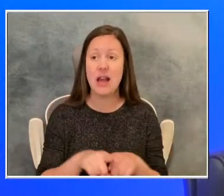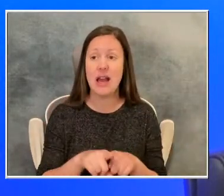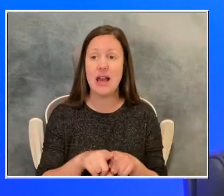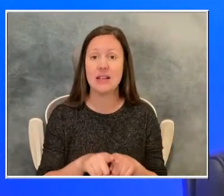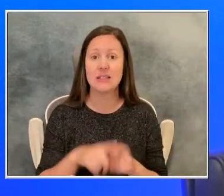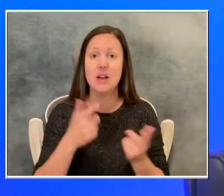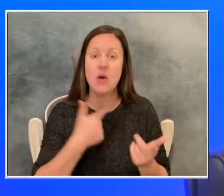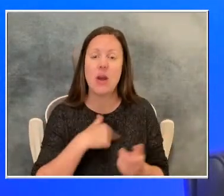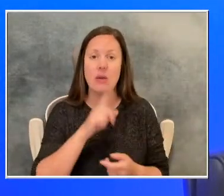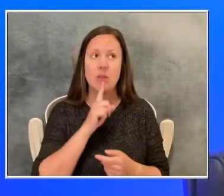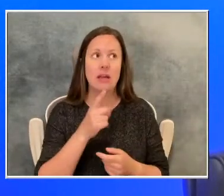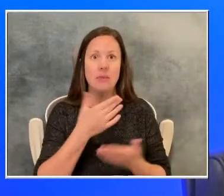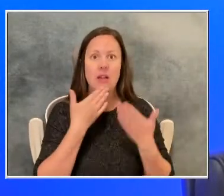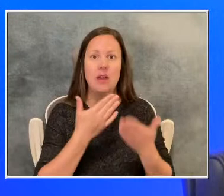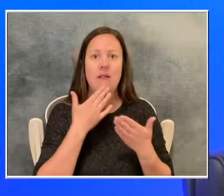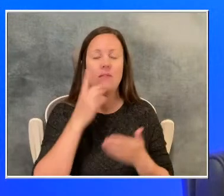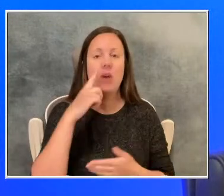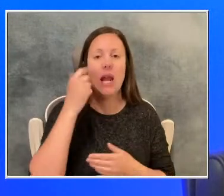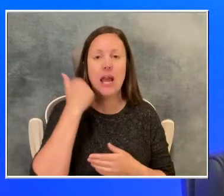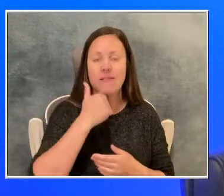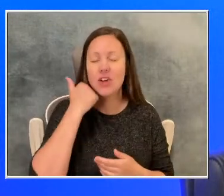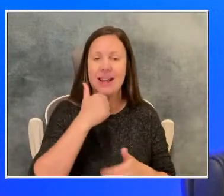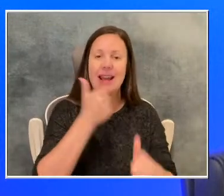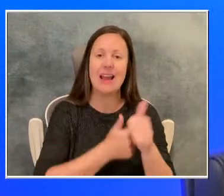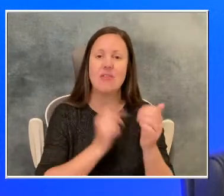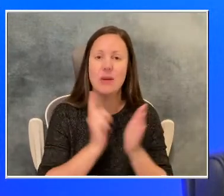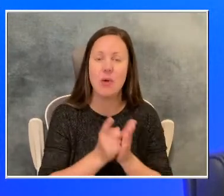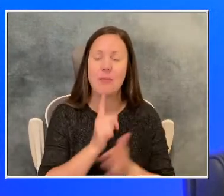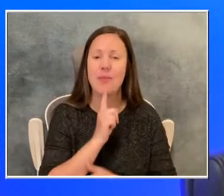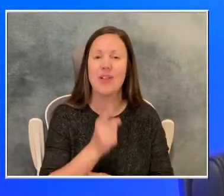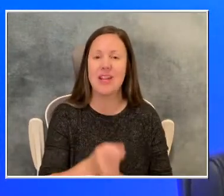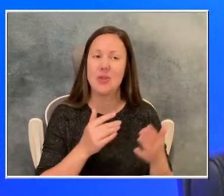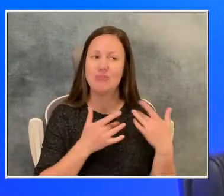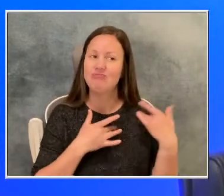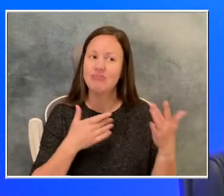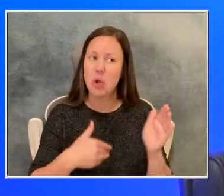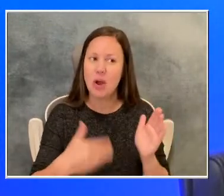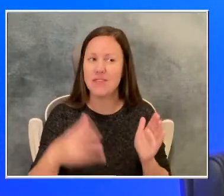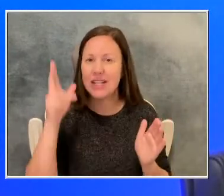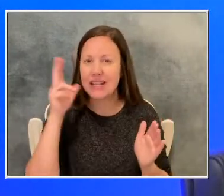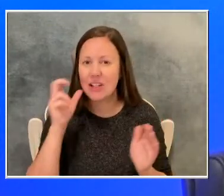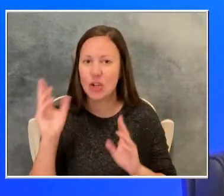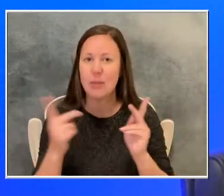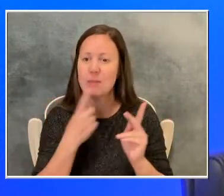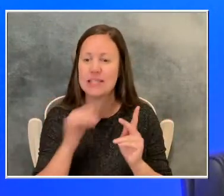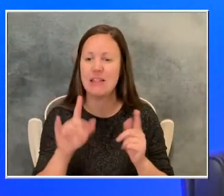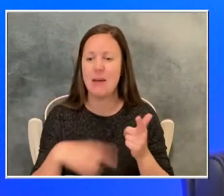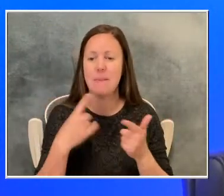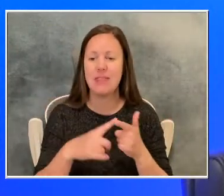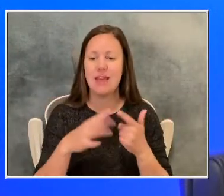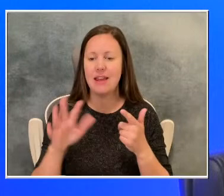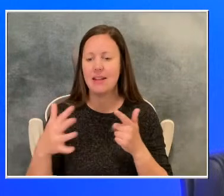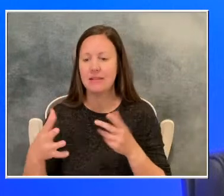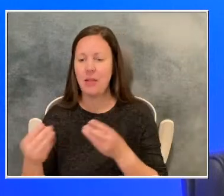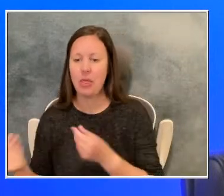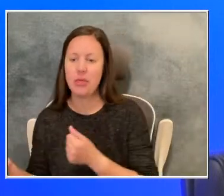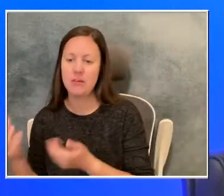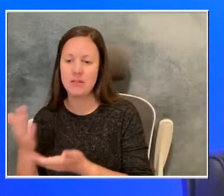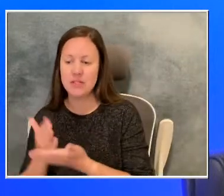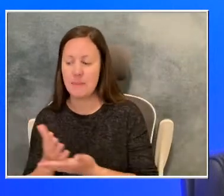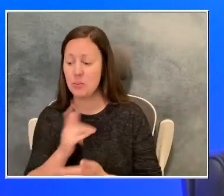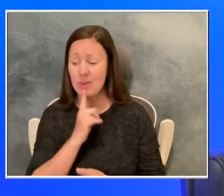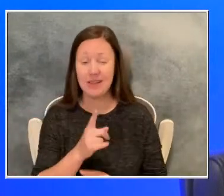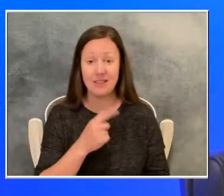every day, every moment. And you often hear people say that, and then it trails off. I don't. I really